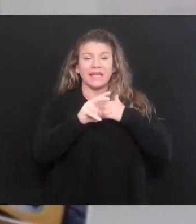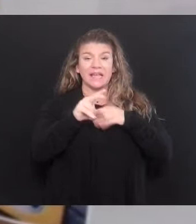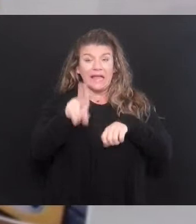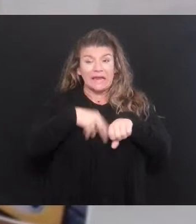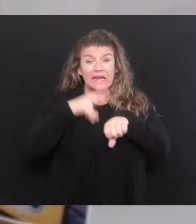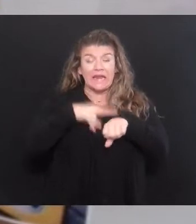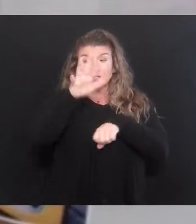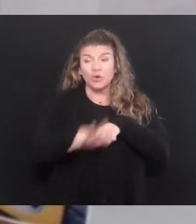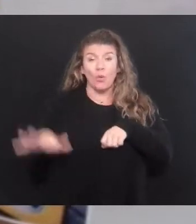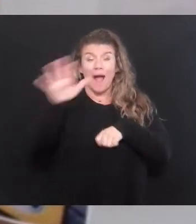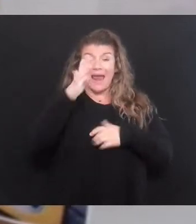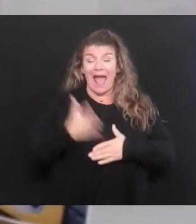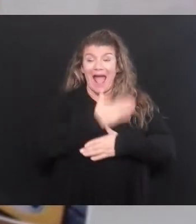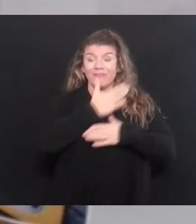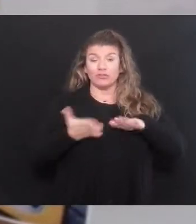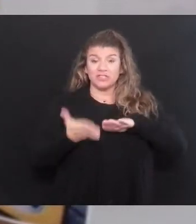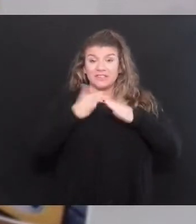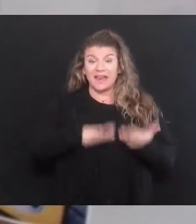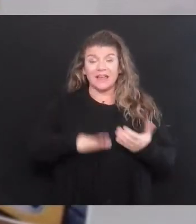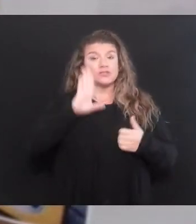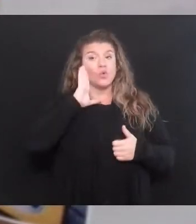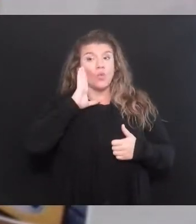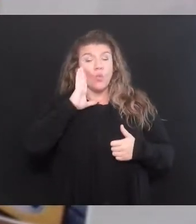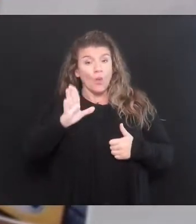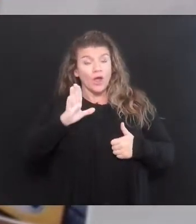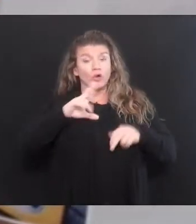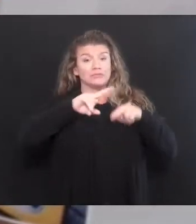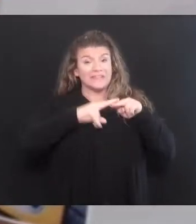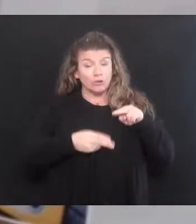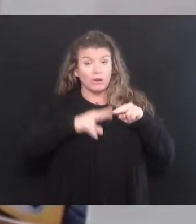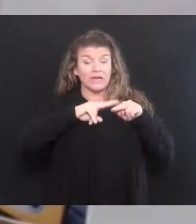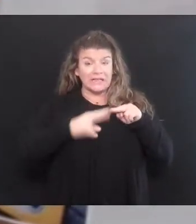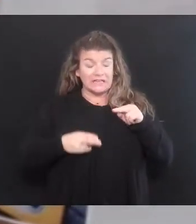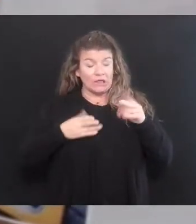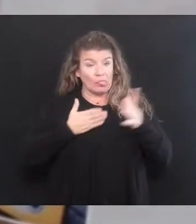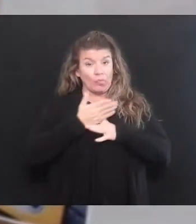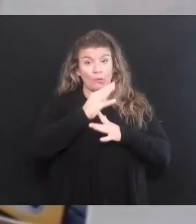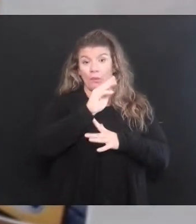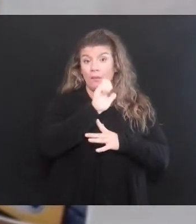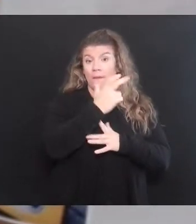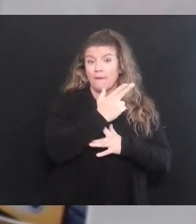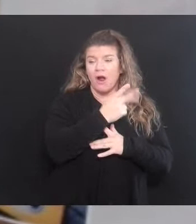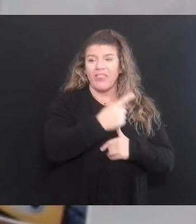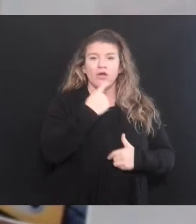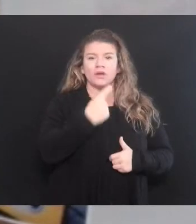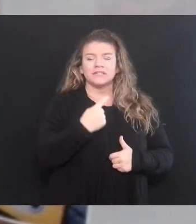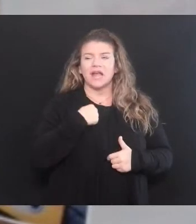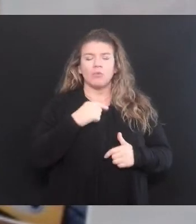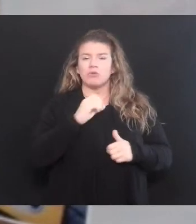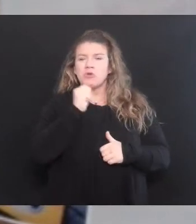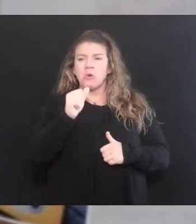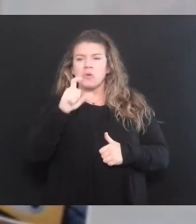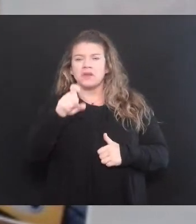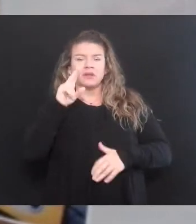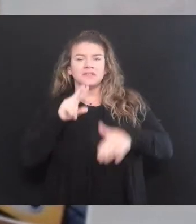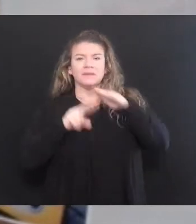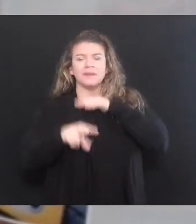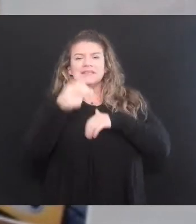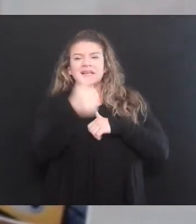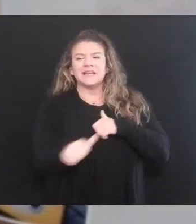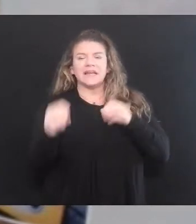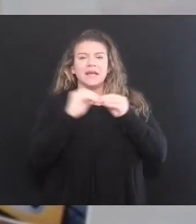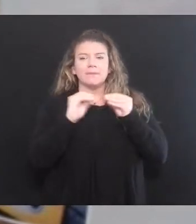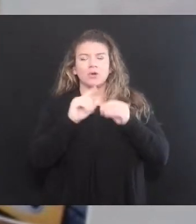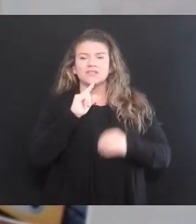averages, deaths are going to continue to decrease through March. And they're also saying that we're no longer anticipating any sort of significant